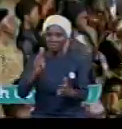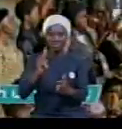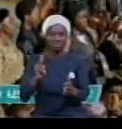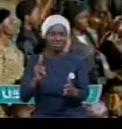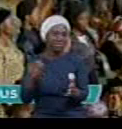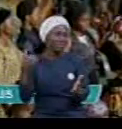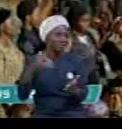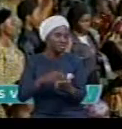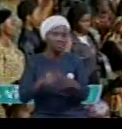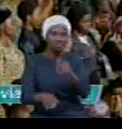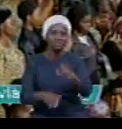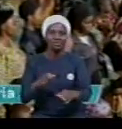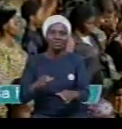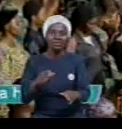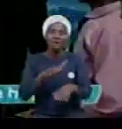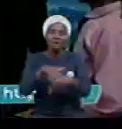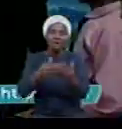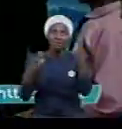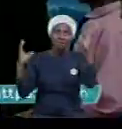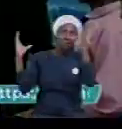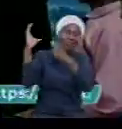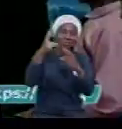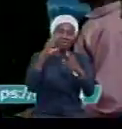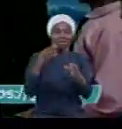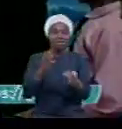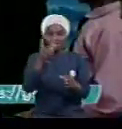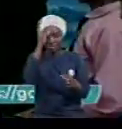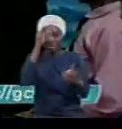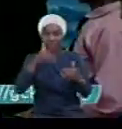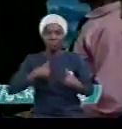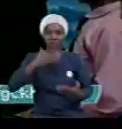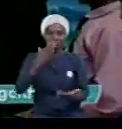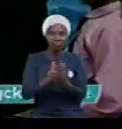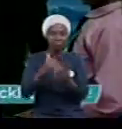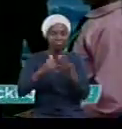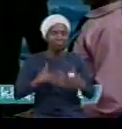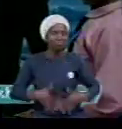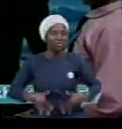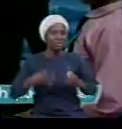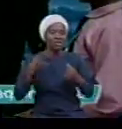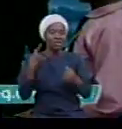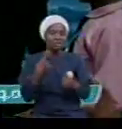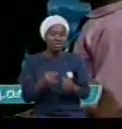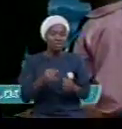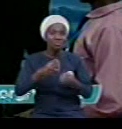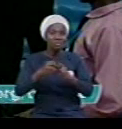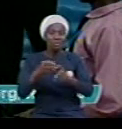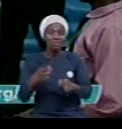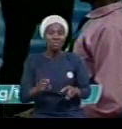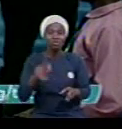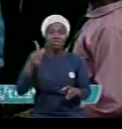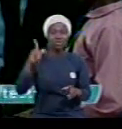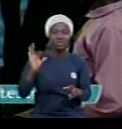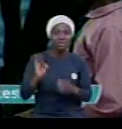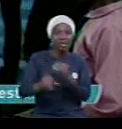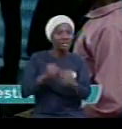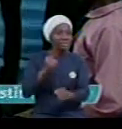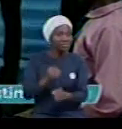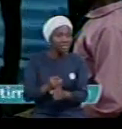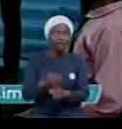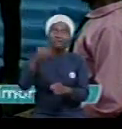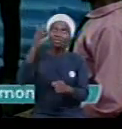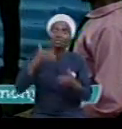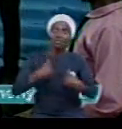mi isoru odun mo kande logbon oluwa mu dopin fun mi loni interpretation e ba mi ni